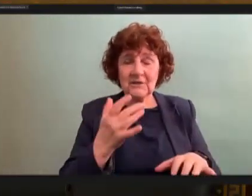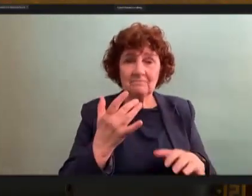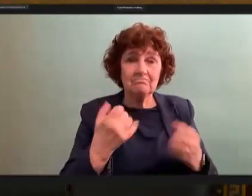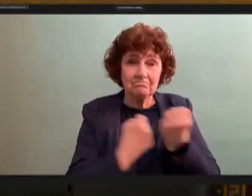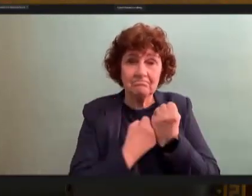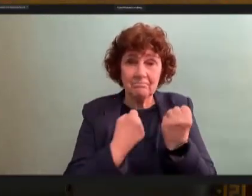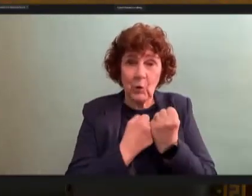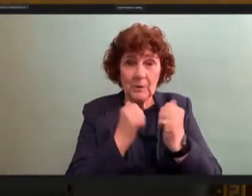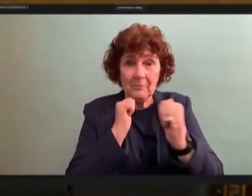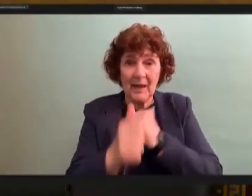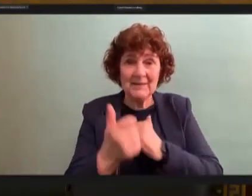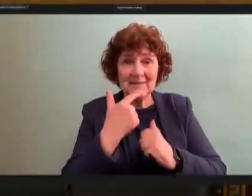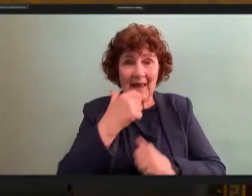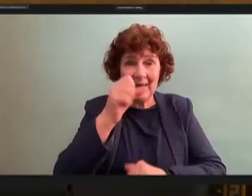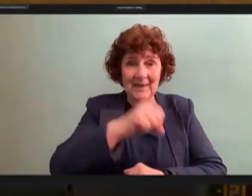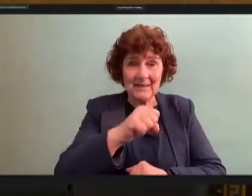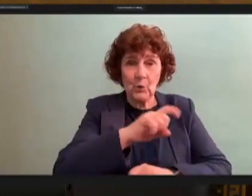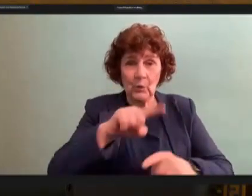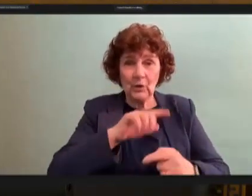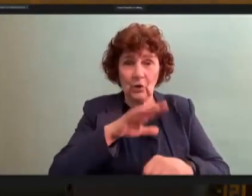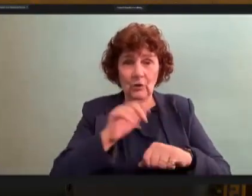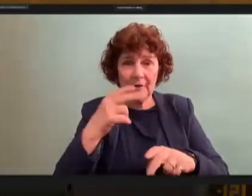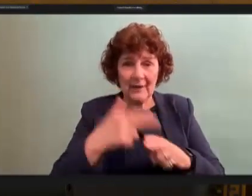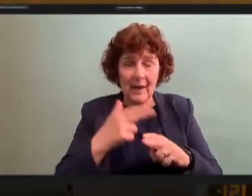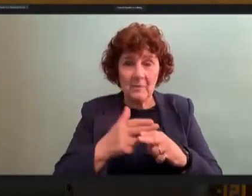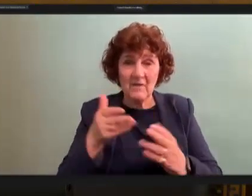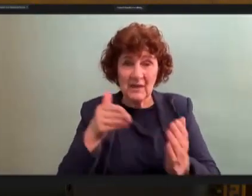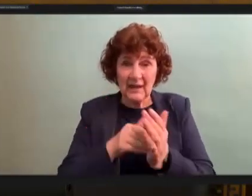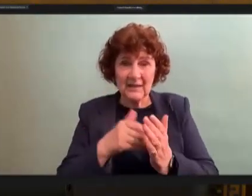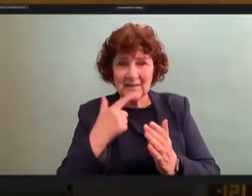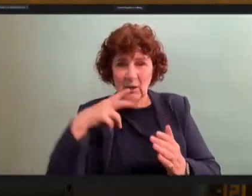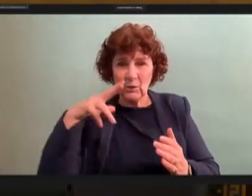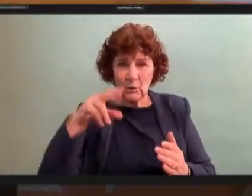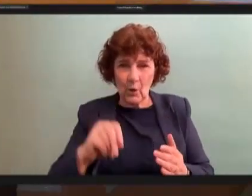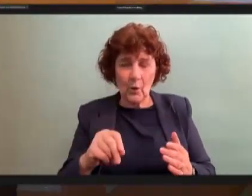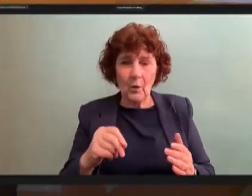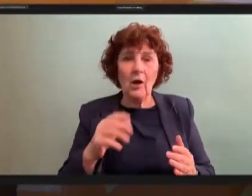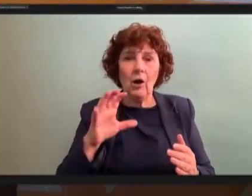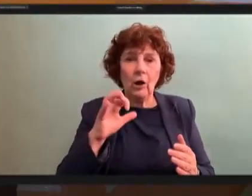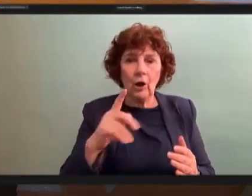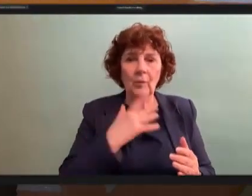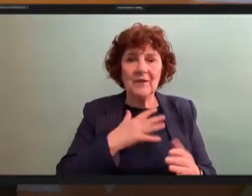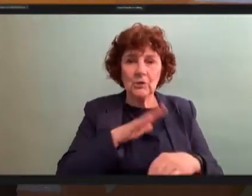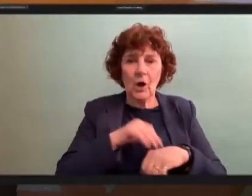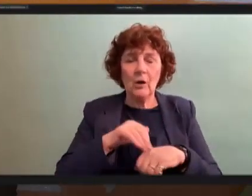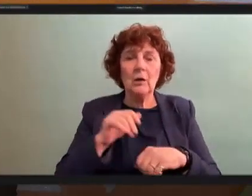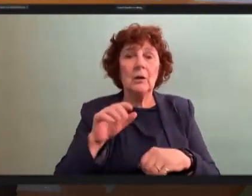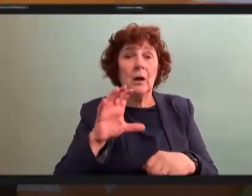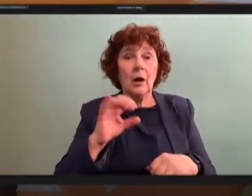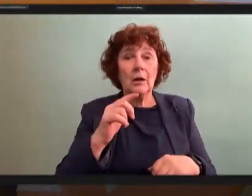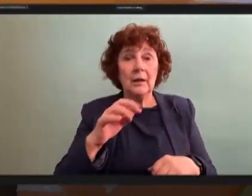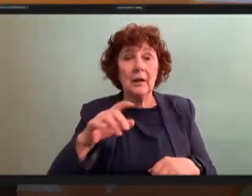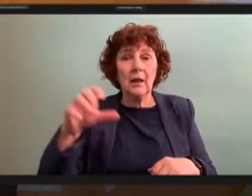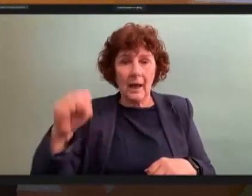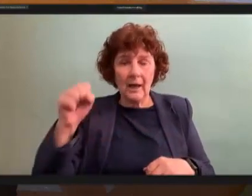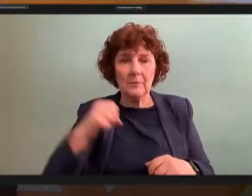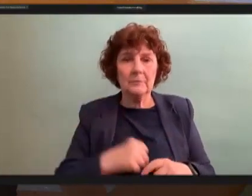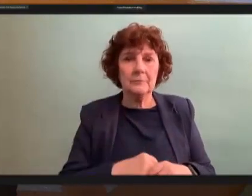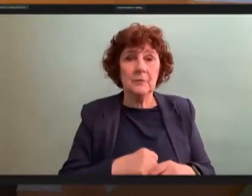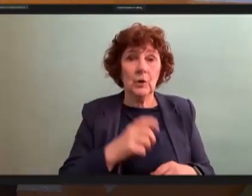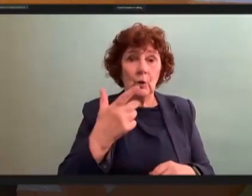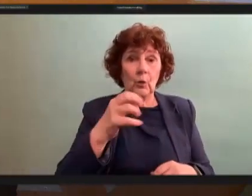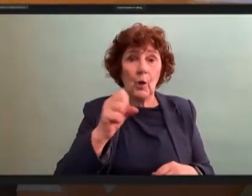will vote aye when their name is called. Those opposed will vote no. Will the clerk please call the roll? Mr. Coghill. Aye. Ms.